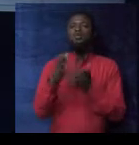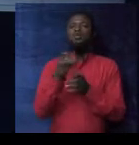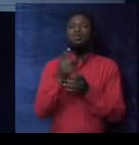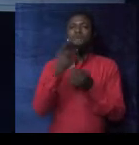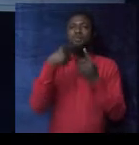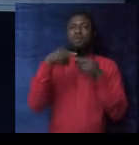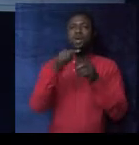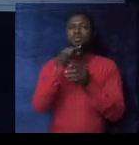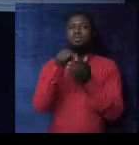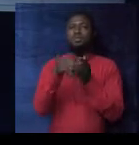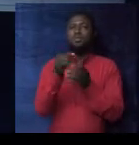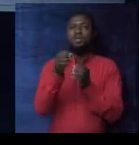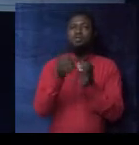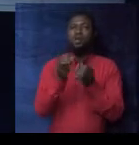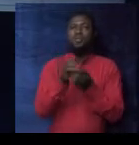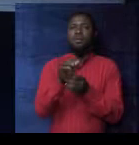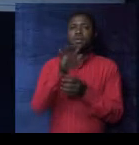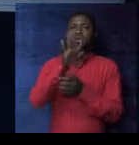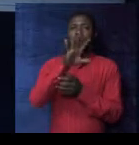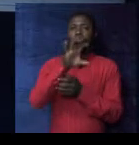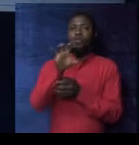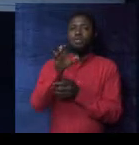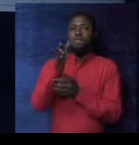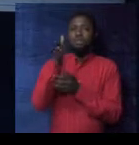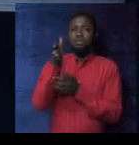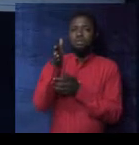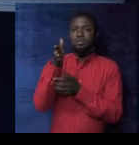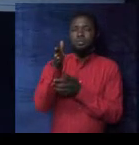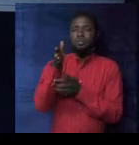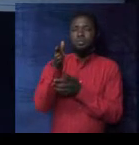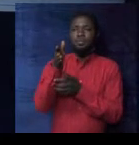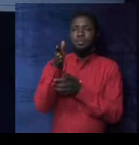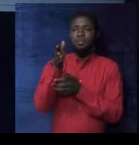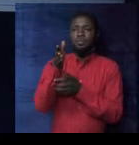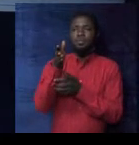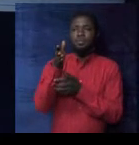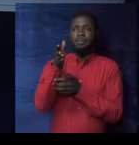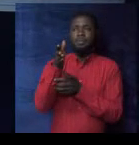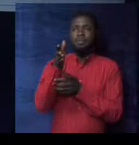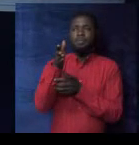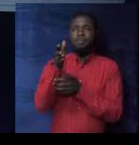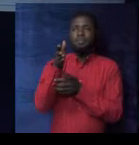zeros. And how do you pronounce this number? Well, 500